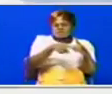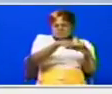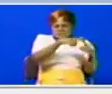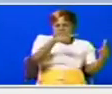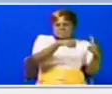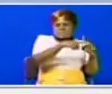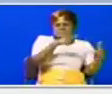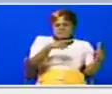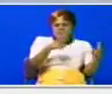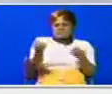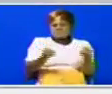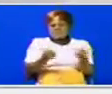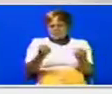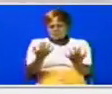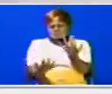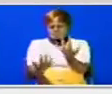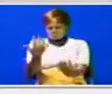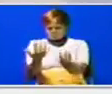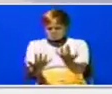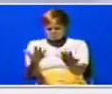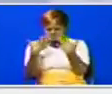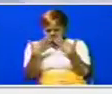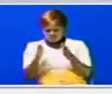dead, with their vehicle set ablaze.